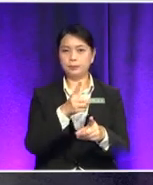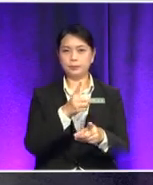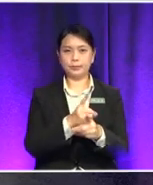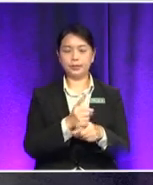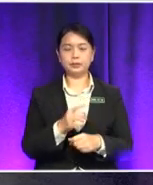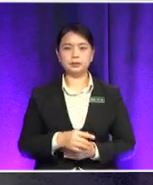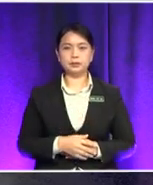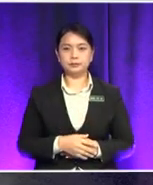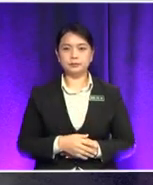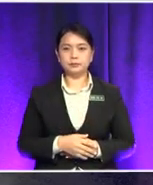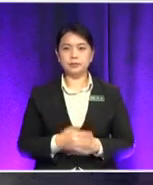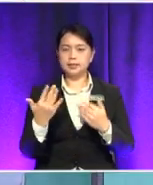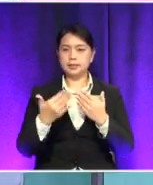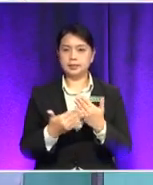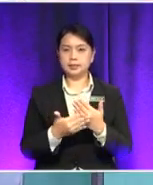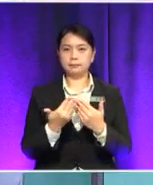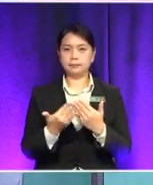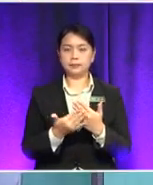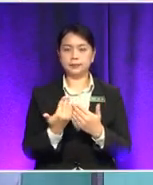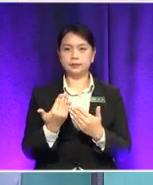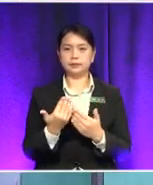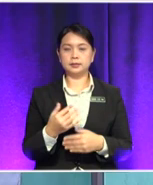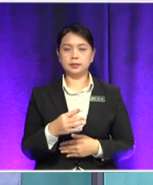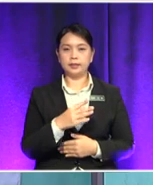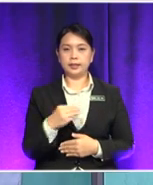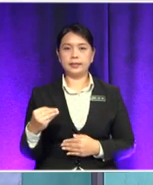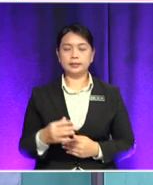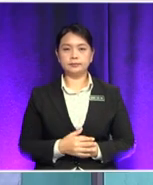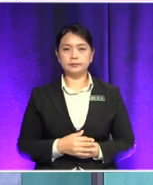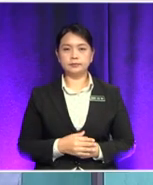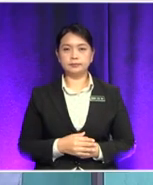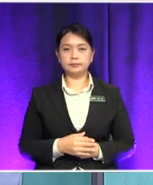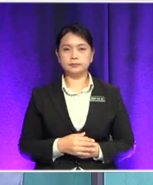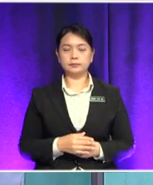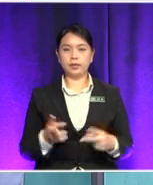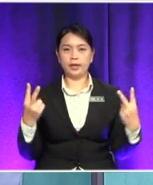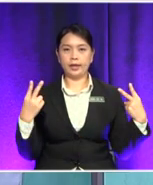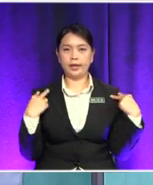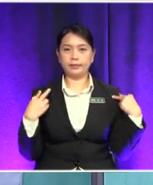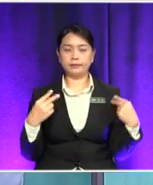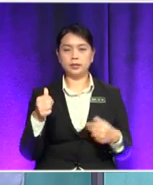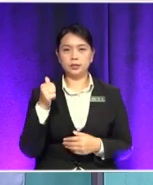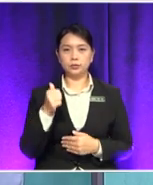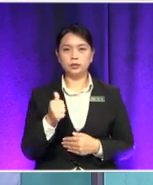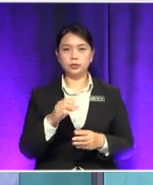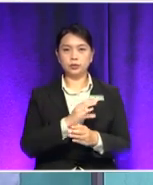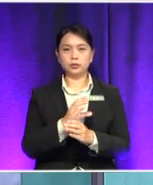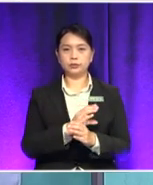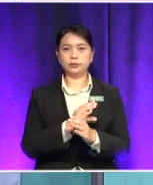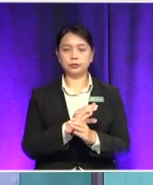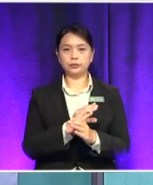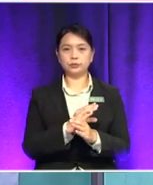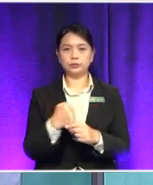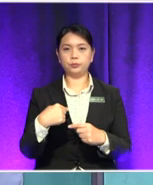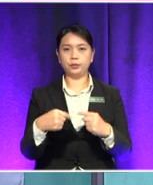one, simple and some complex grammatical forms. So we need to have a good degree of control when we want